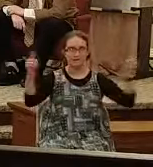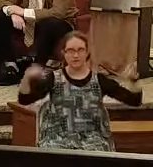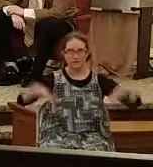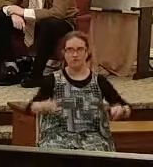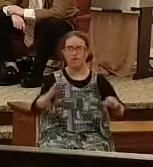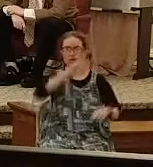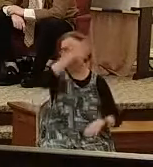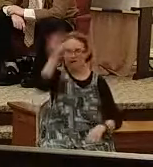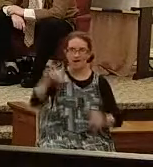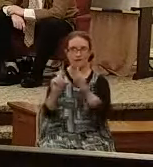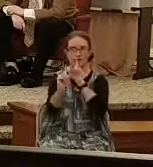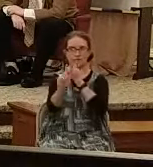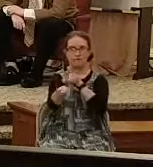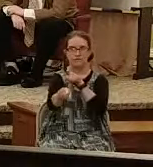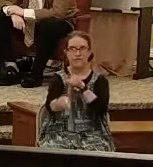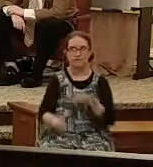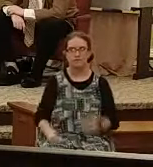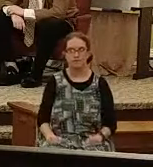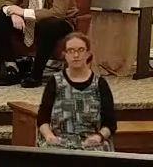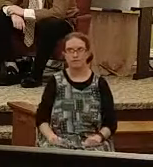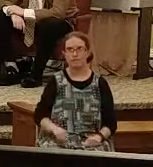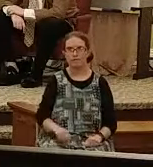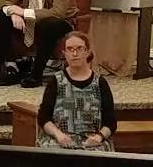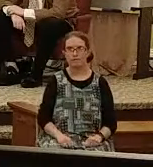He never answered.